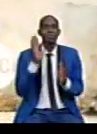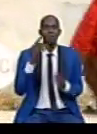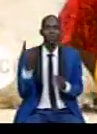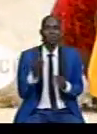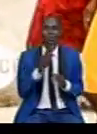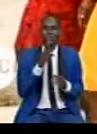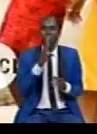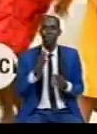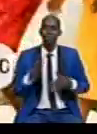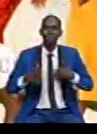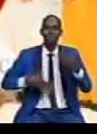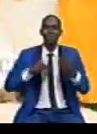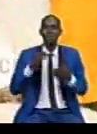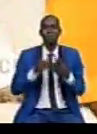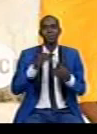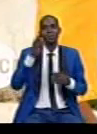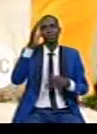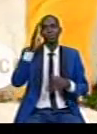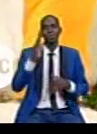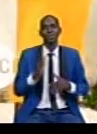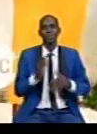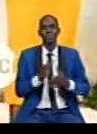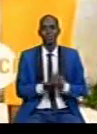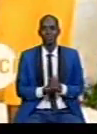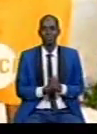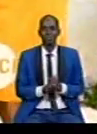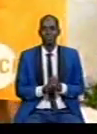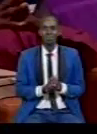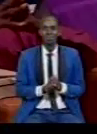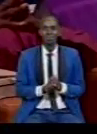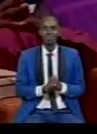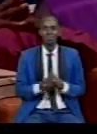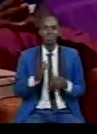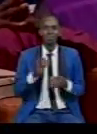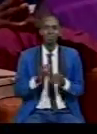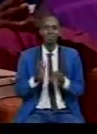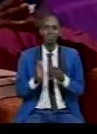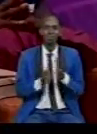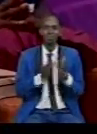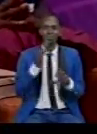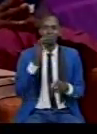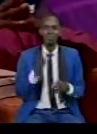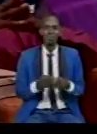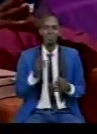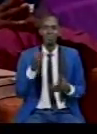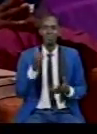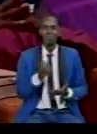to God for keeping these children for us? In Jesus' mighty name.